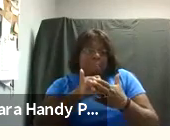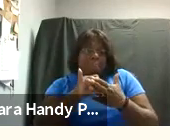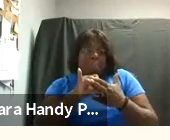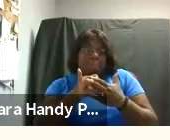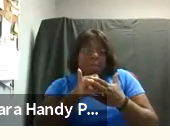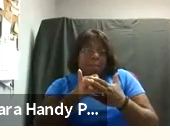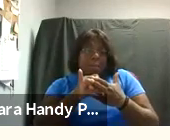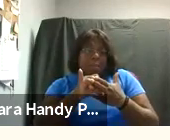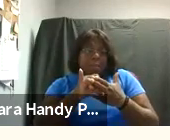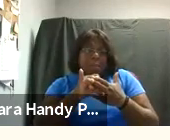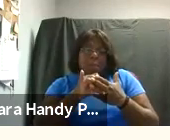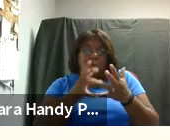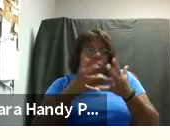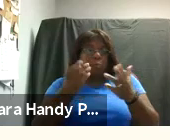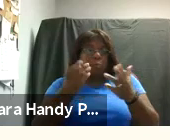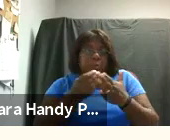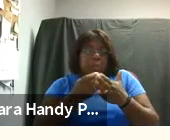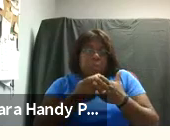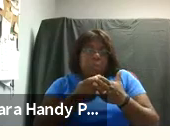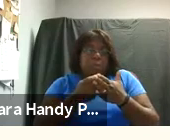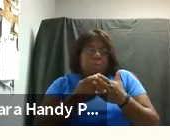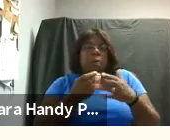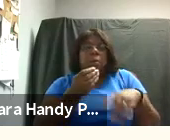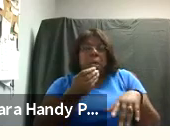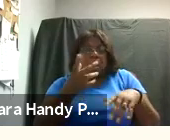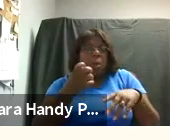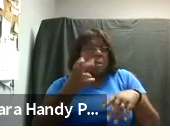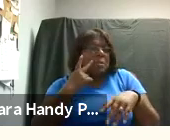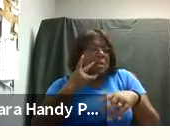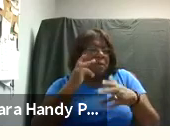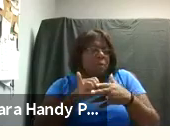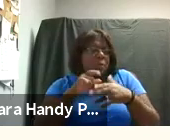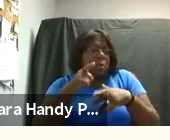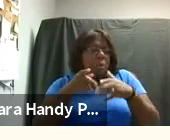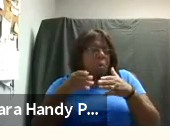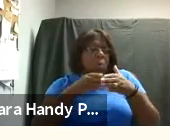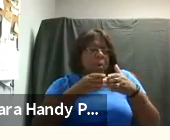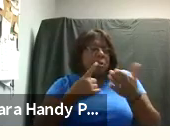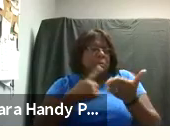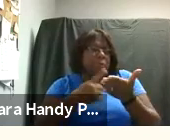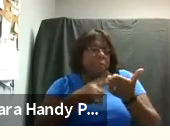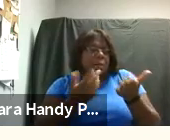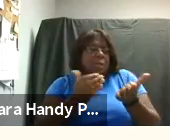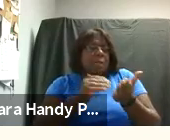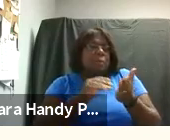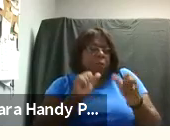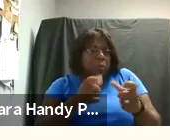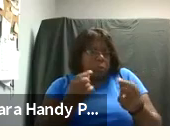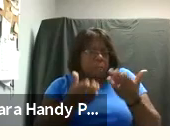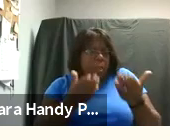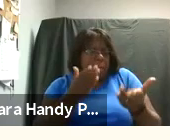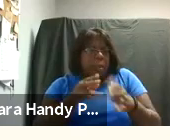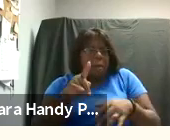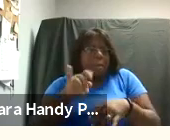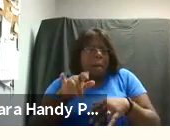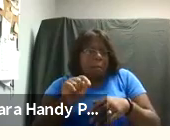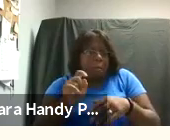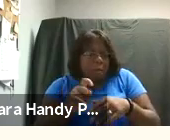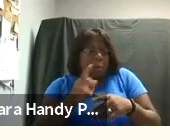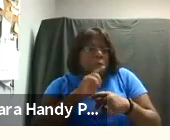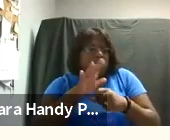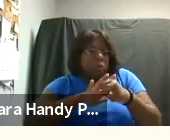spend too much money longitudinally. I wanted to see if there might be a way to revisit that, where we could do it maybe as a pilot or regionally,